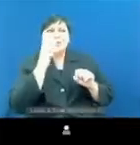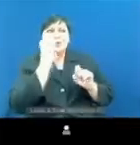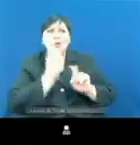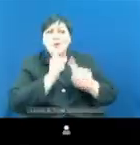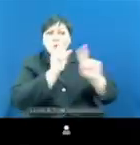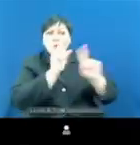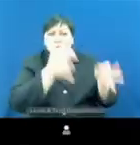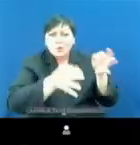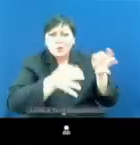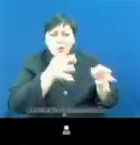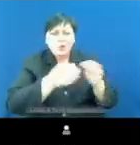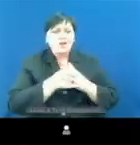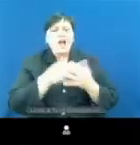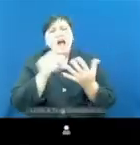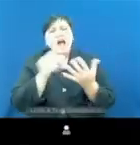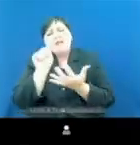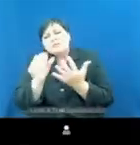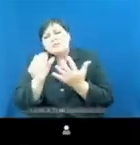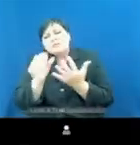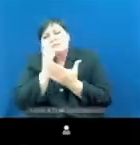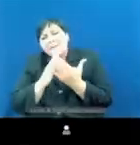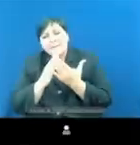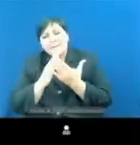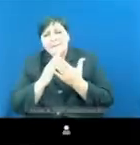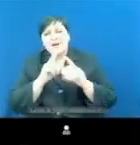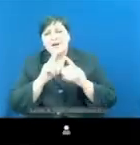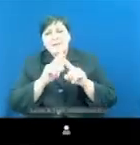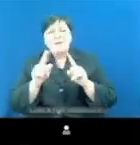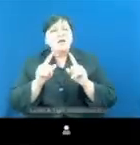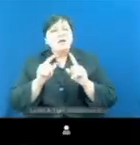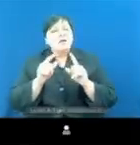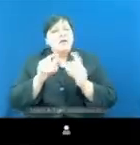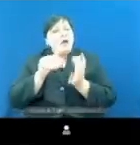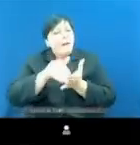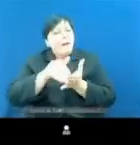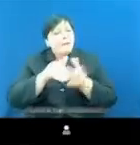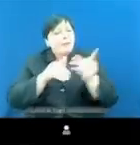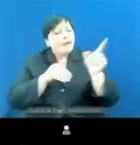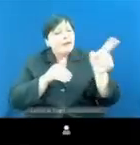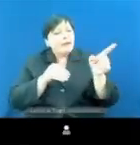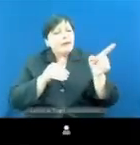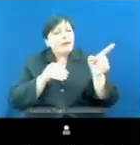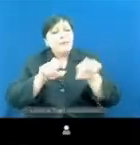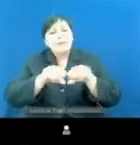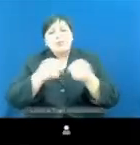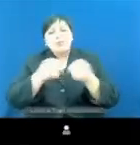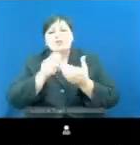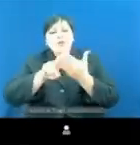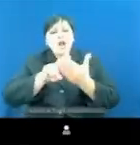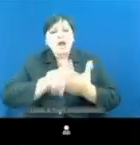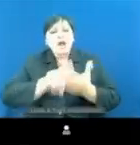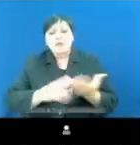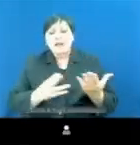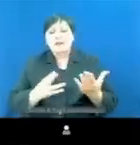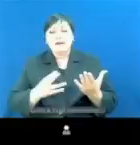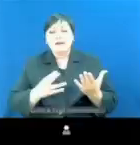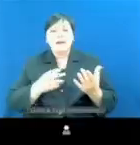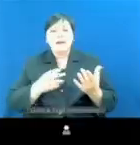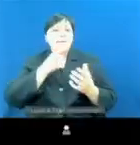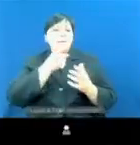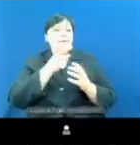And I mentioned some, but they're commonly the breach of contract action. You might find yourself in a consumer protection